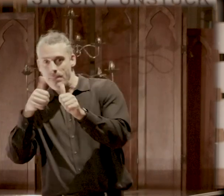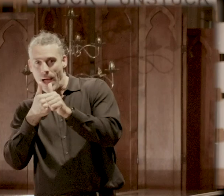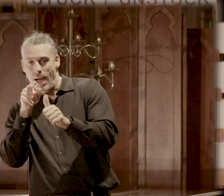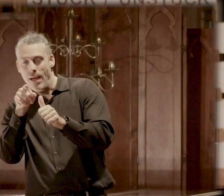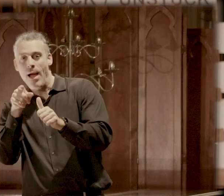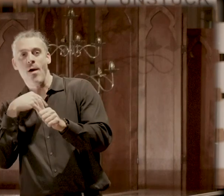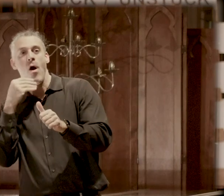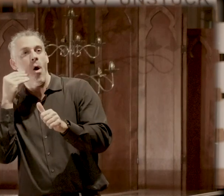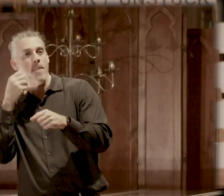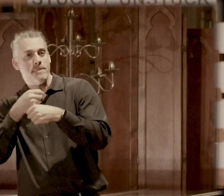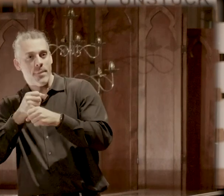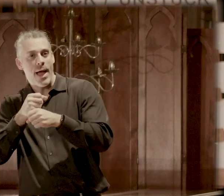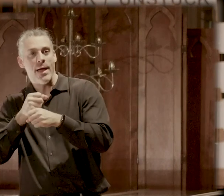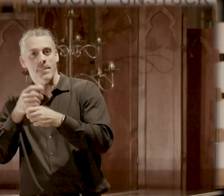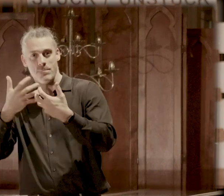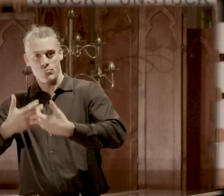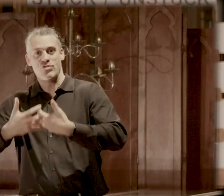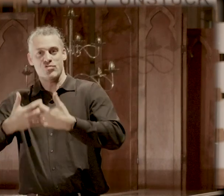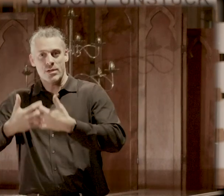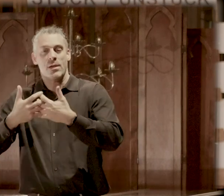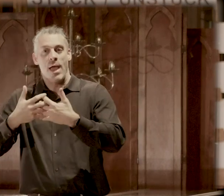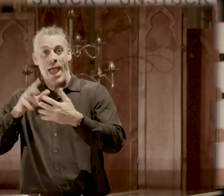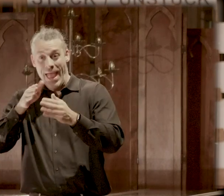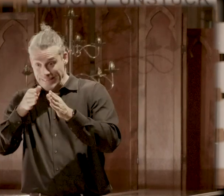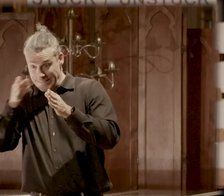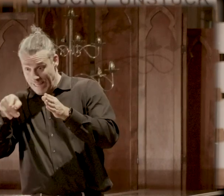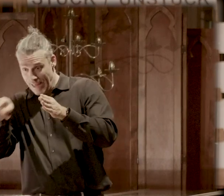there's a little homemade house espresso machine.